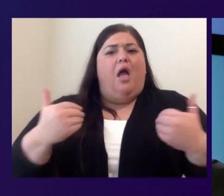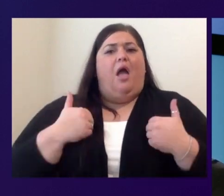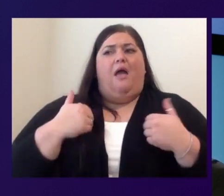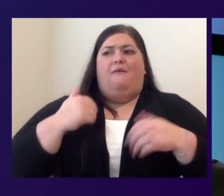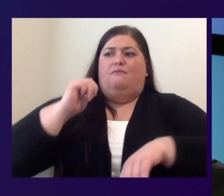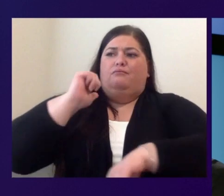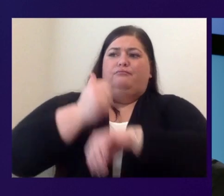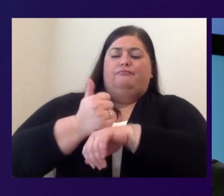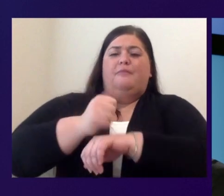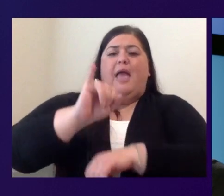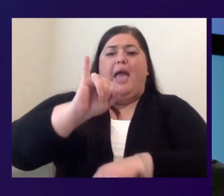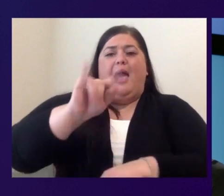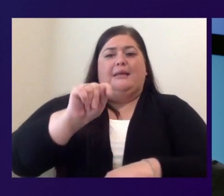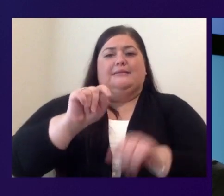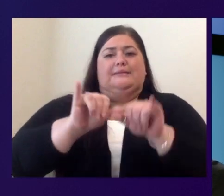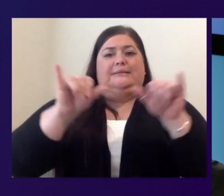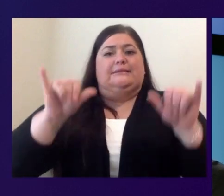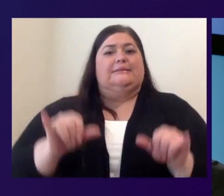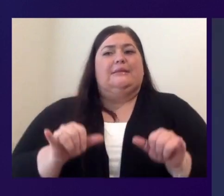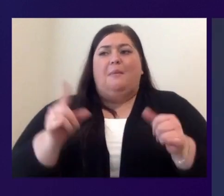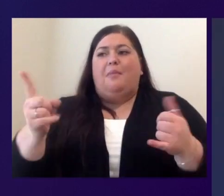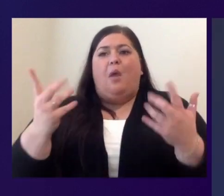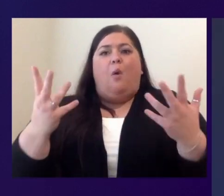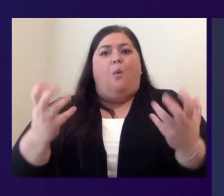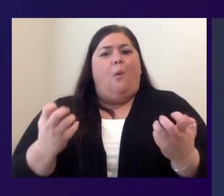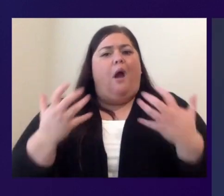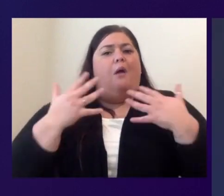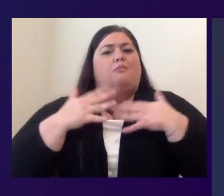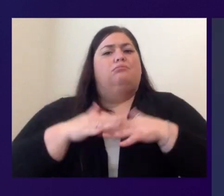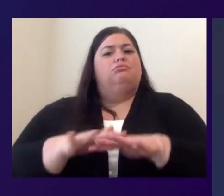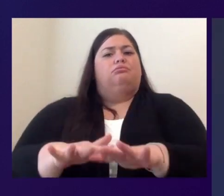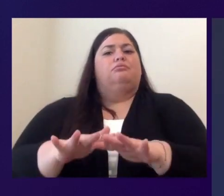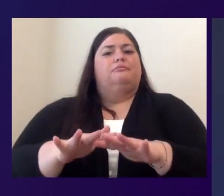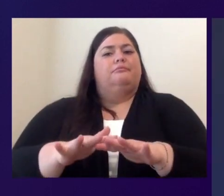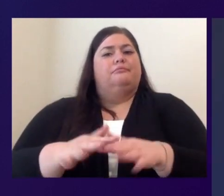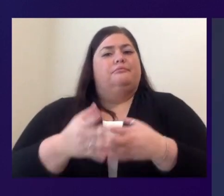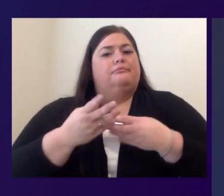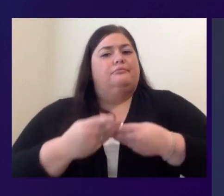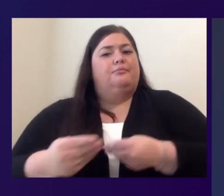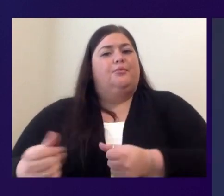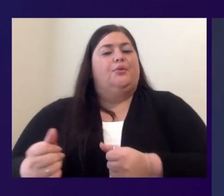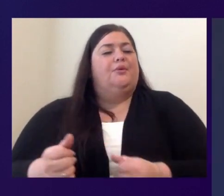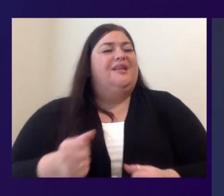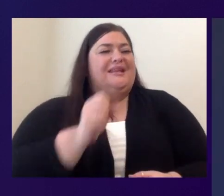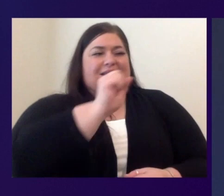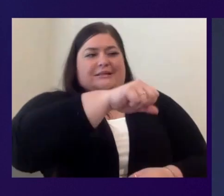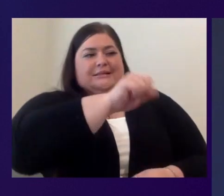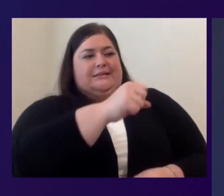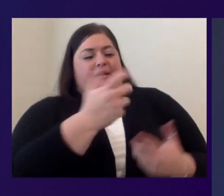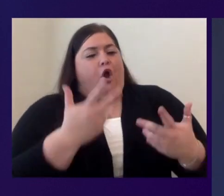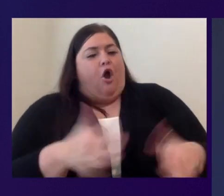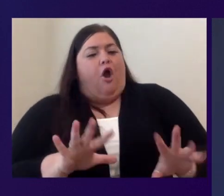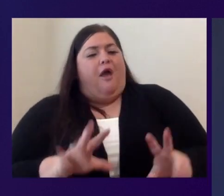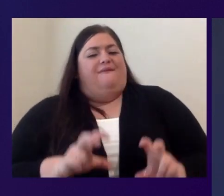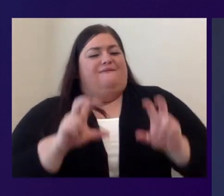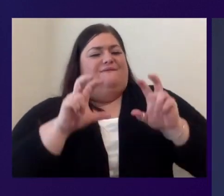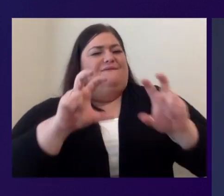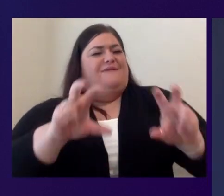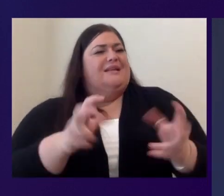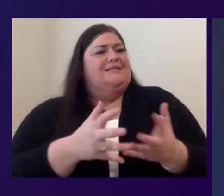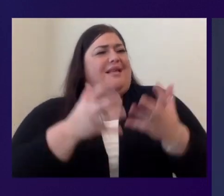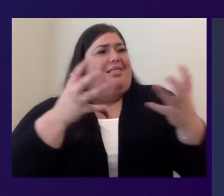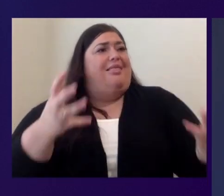Right. Very important, right? They've invested a lot of money into that. Yeah. It's hard to move on or move up,